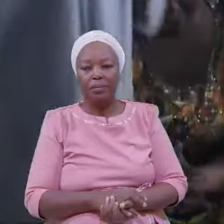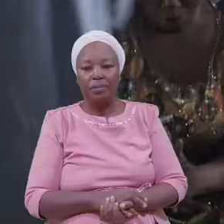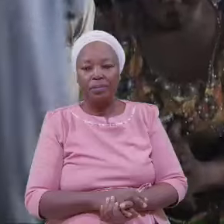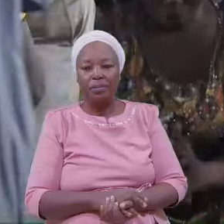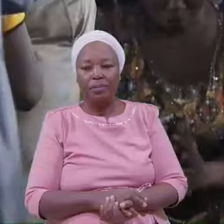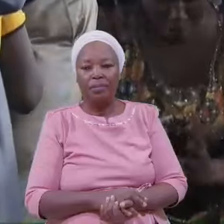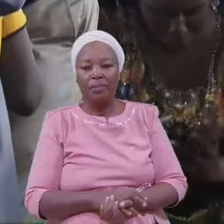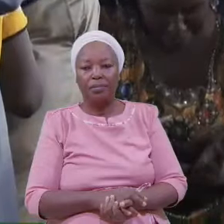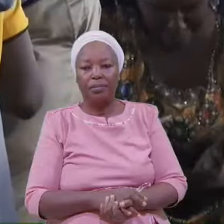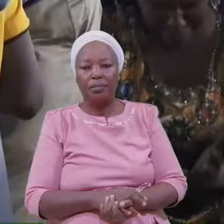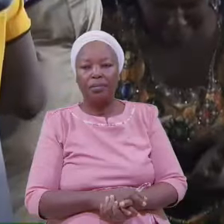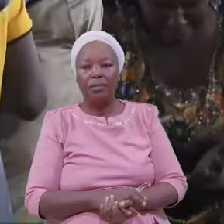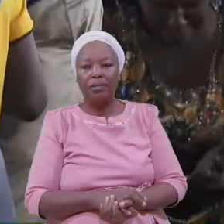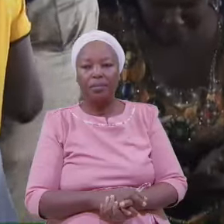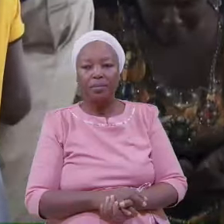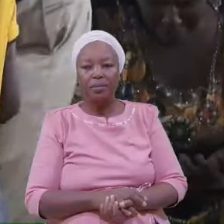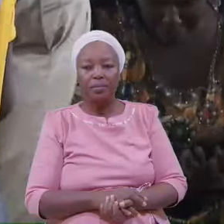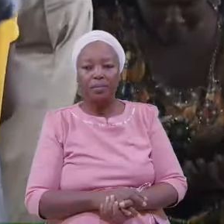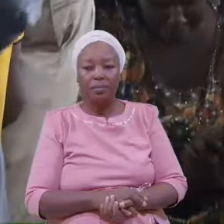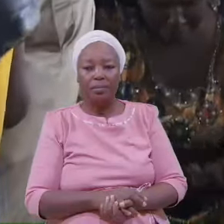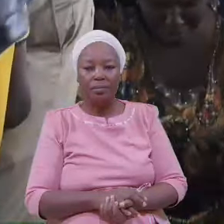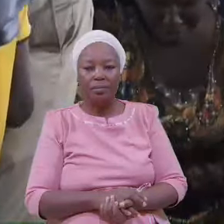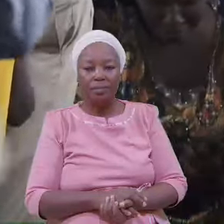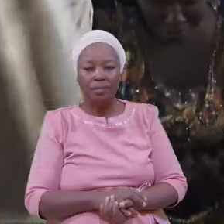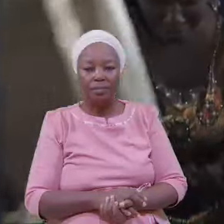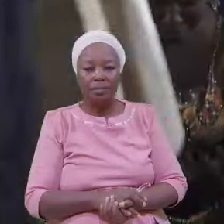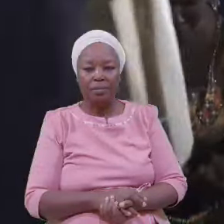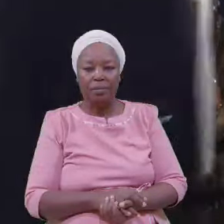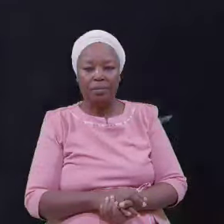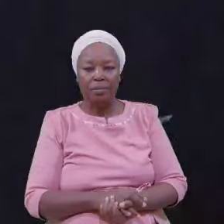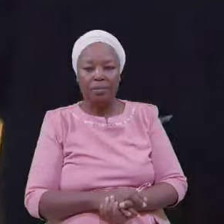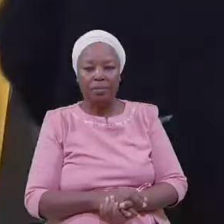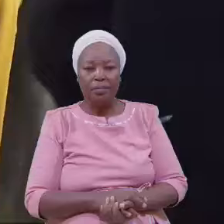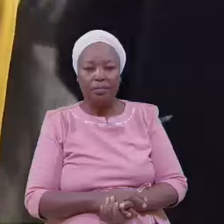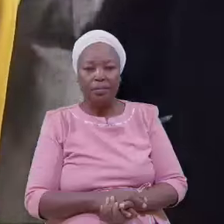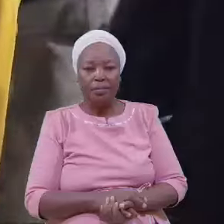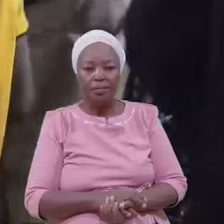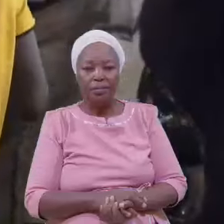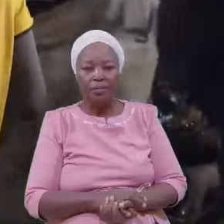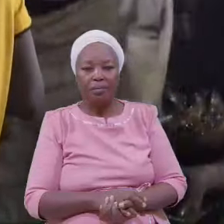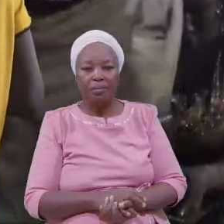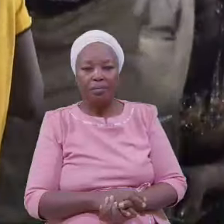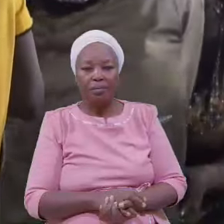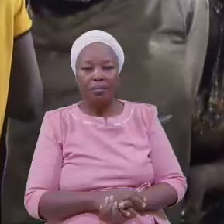capital letters for us to be able to trace them to help them further.